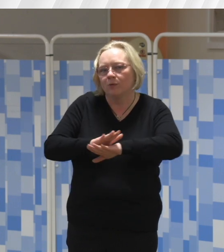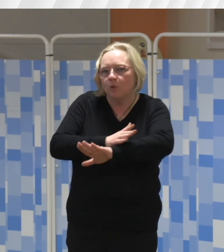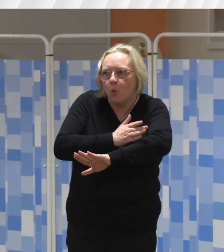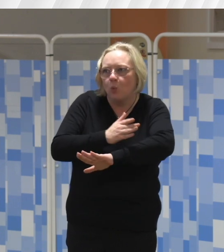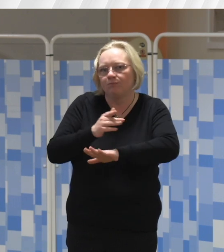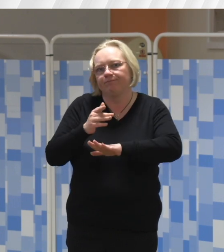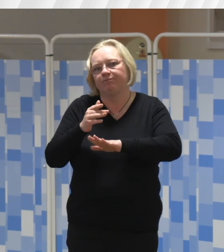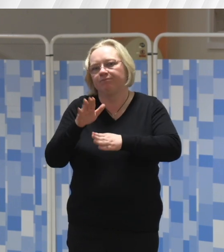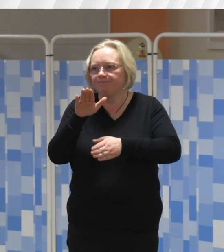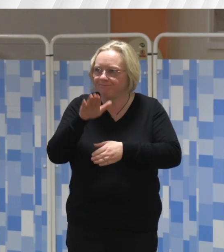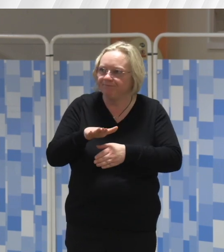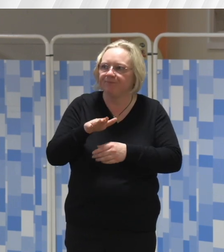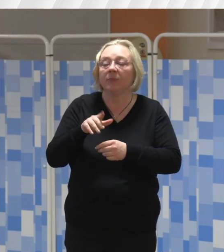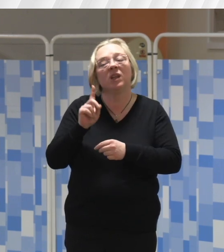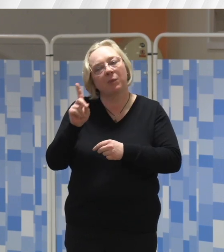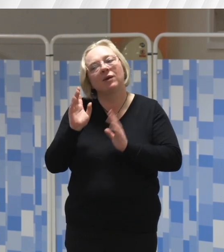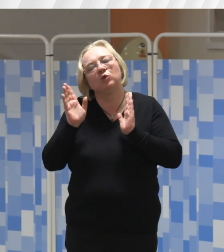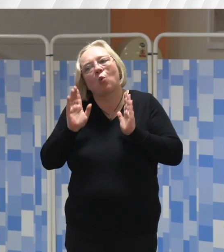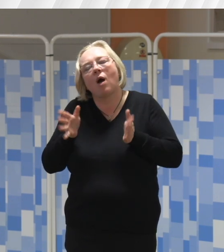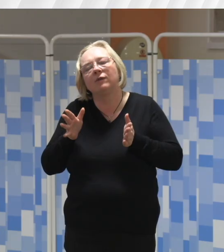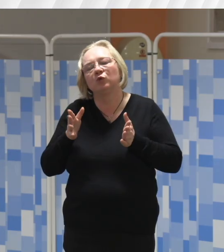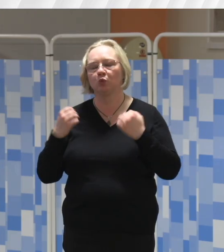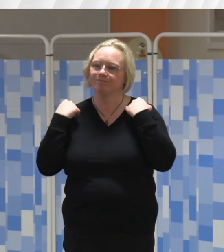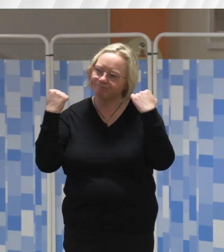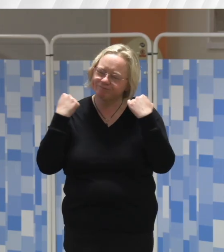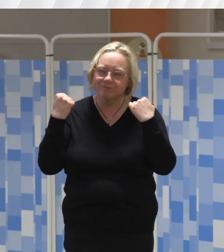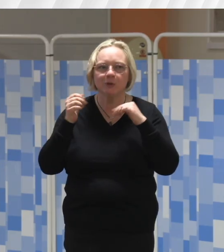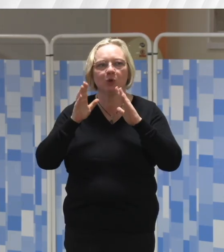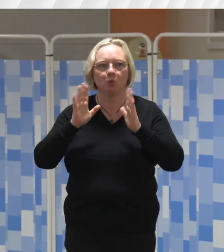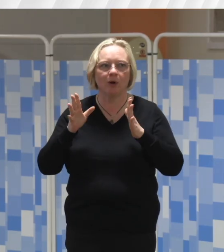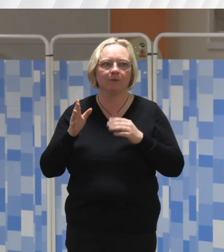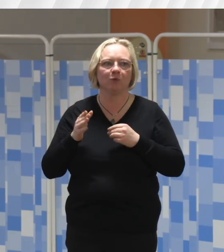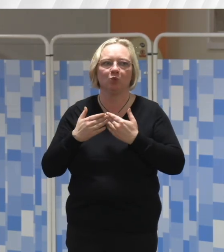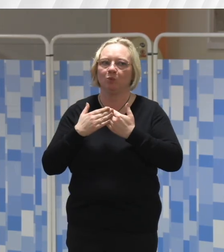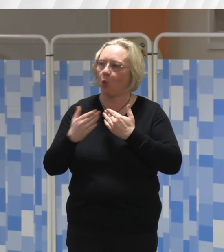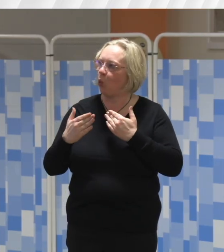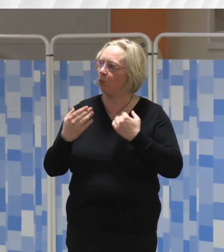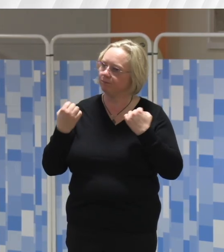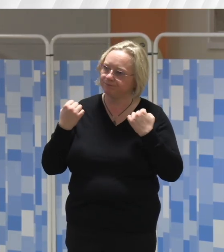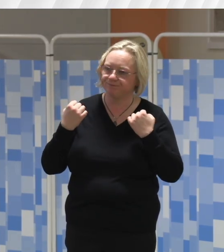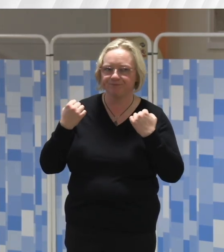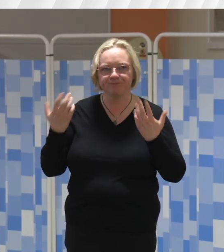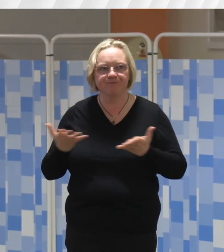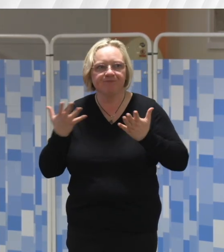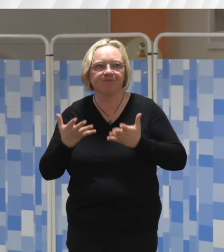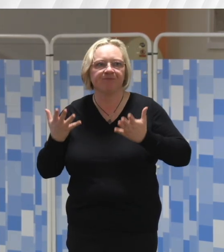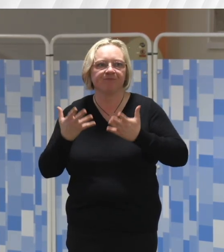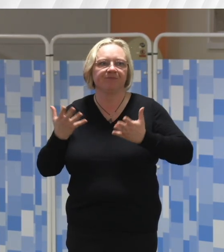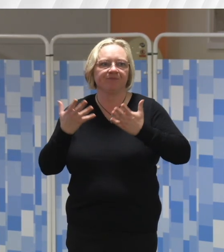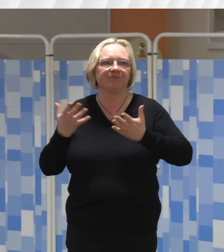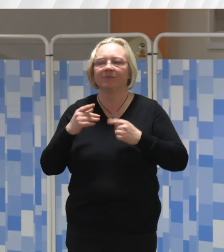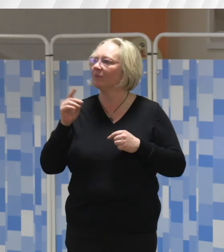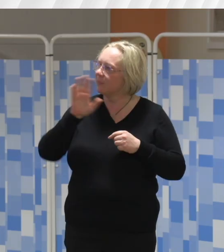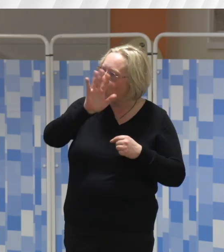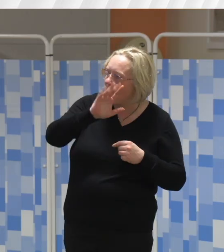do quite a lot of exercise. You have to push yourself outside a comfort zone. And you're being waved at, Val.